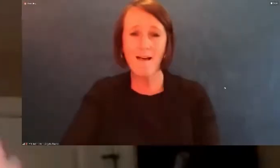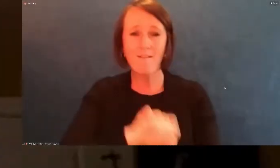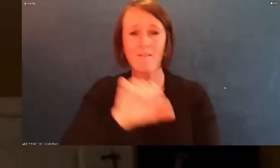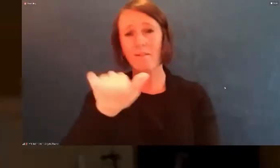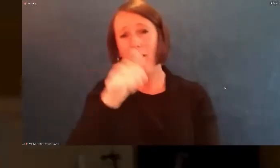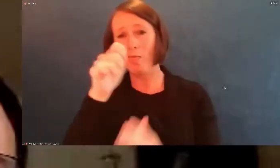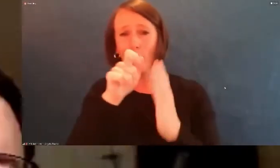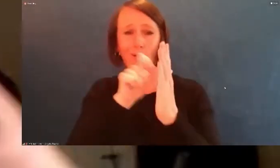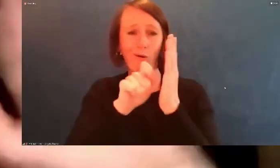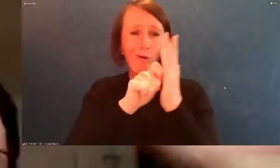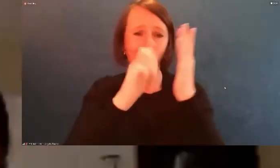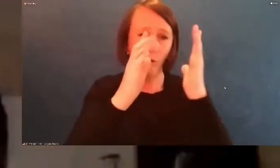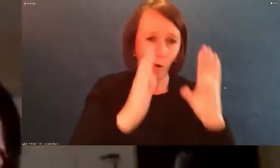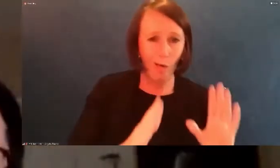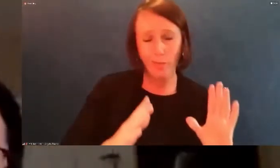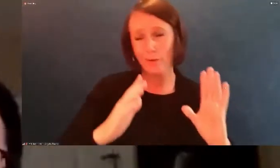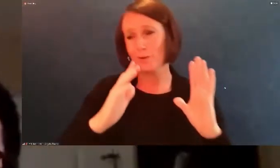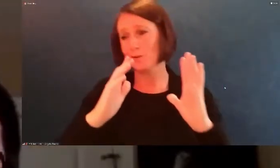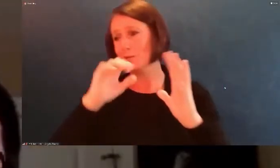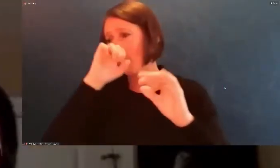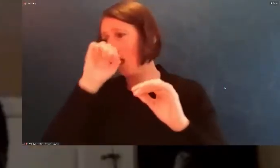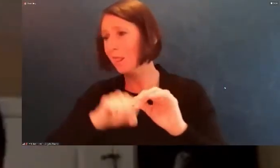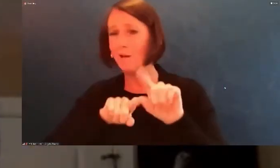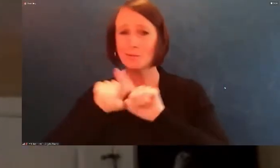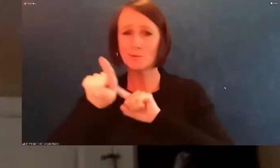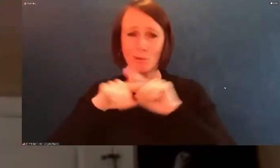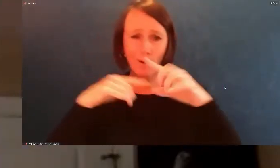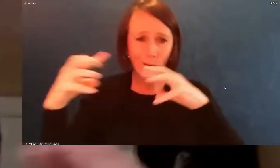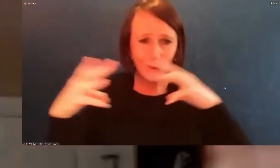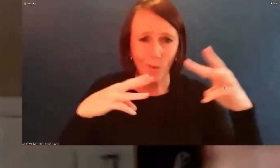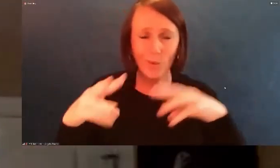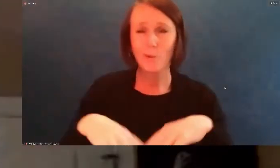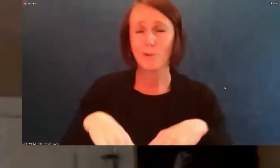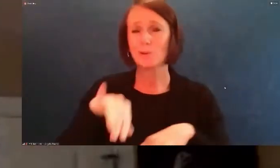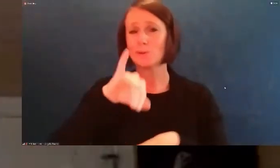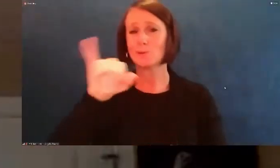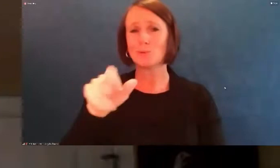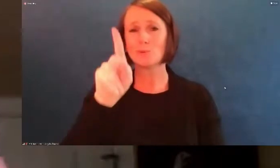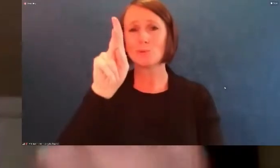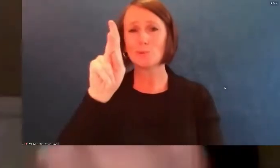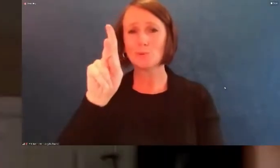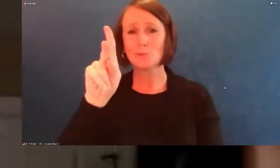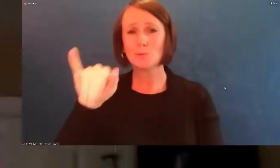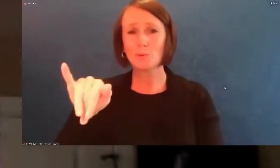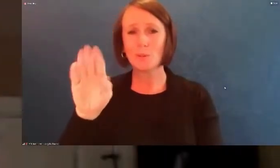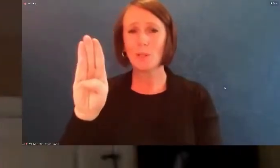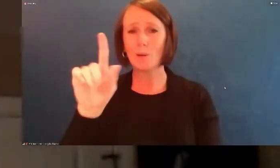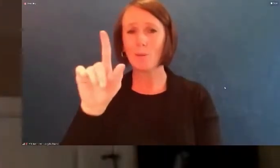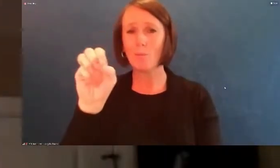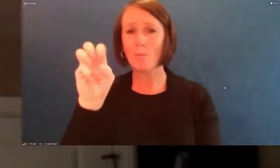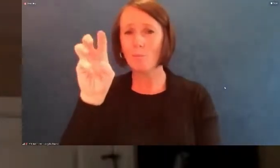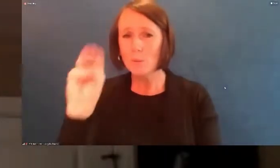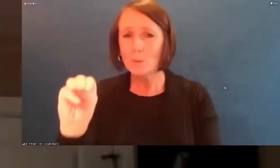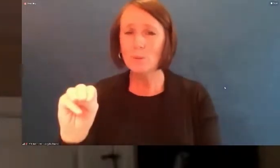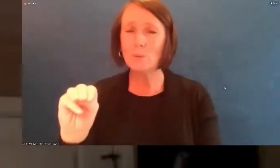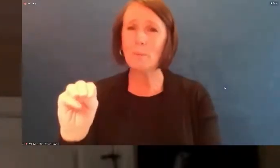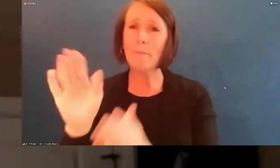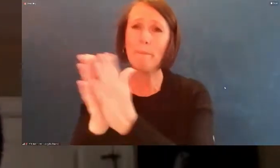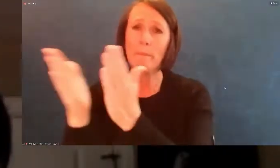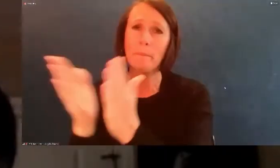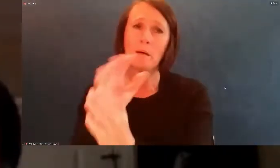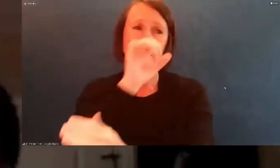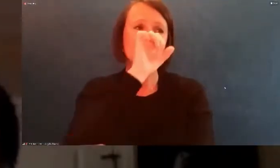Robert Munch and Lord of the Rings and Star Wars. I love pop culture. I love everybody and everything.